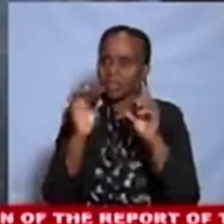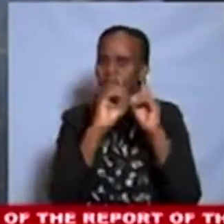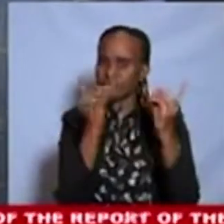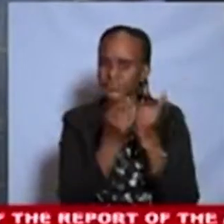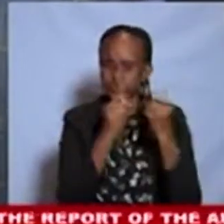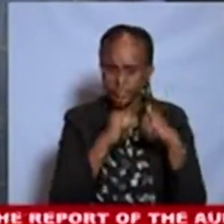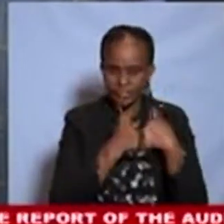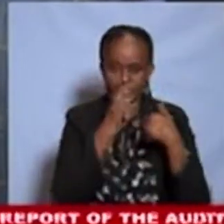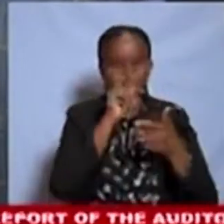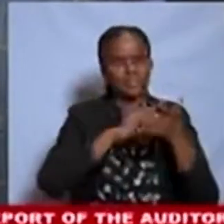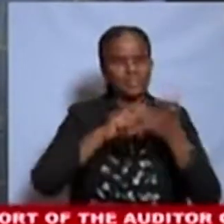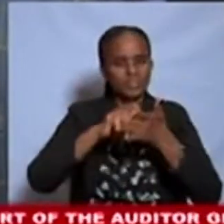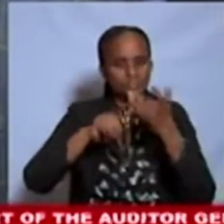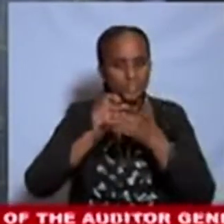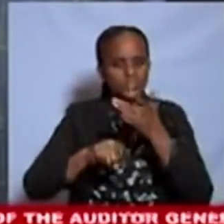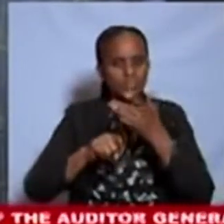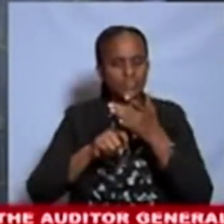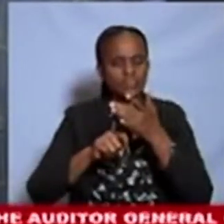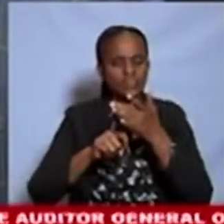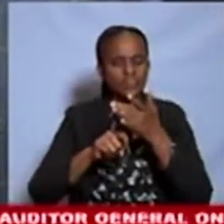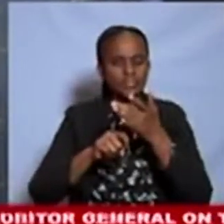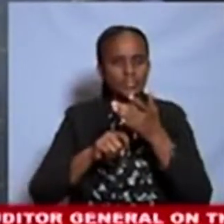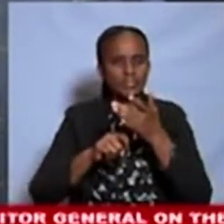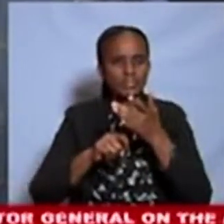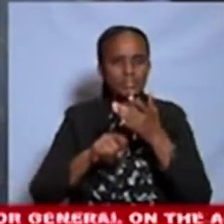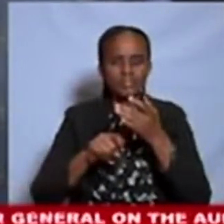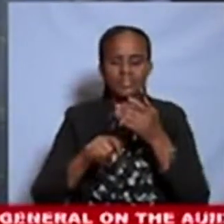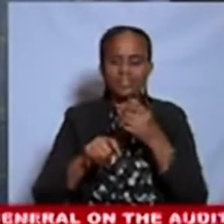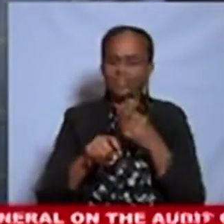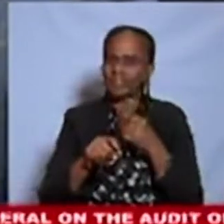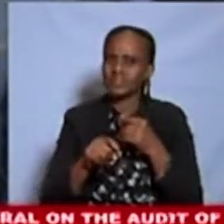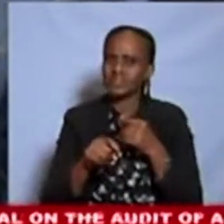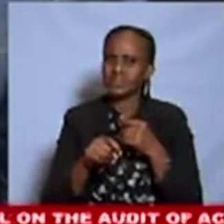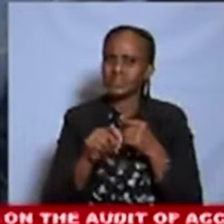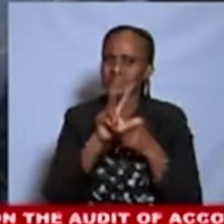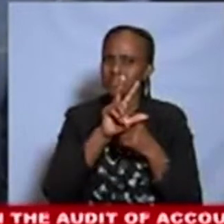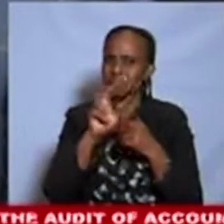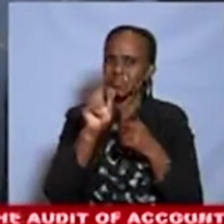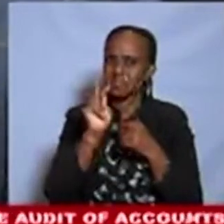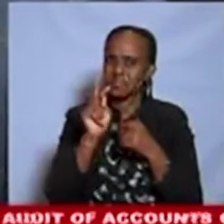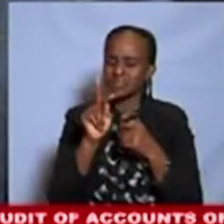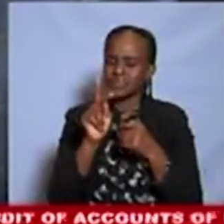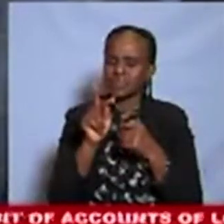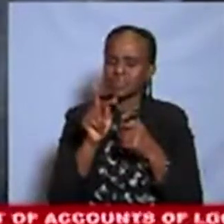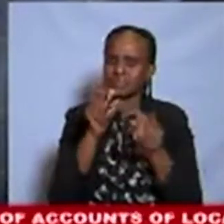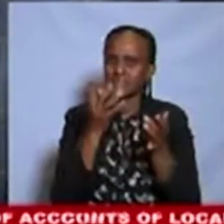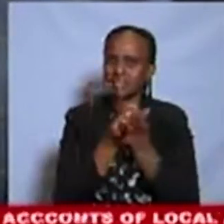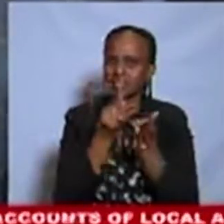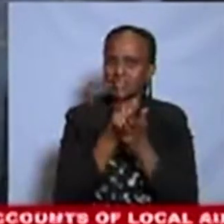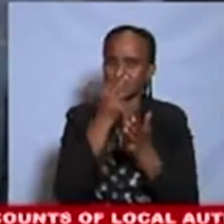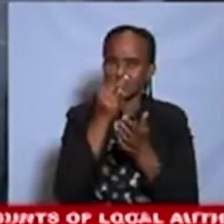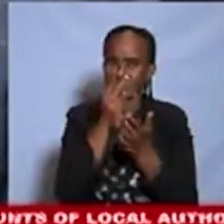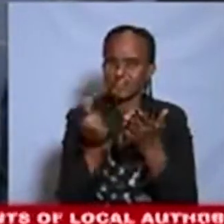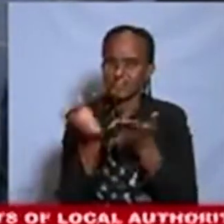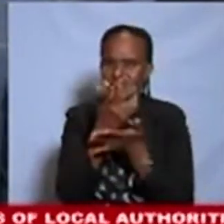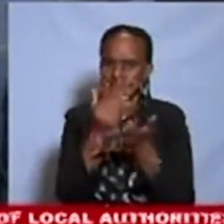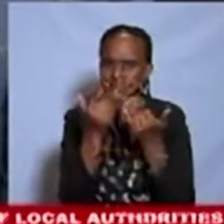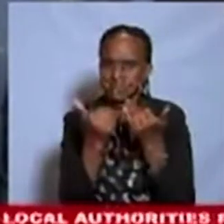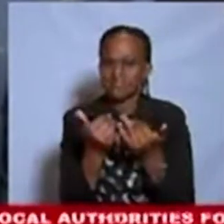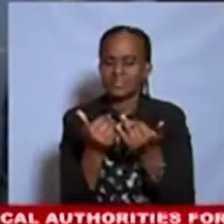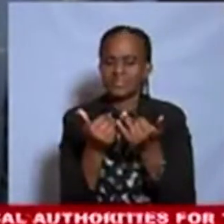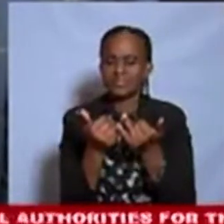we charge a live weight fee of 100 kwacha. The money you see as having been collected,